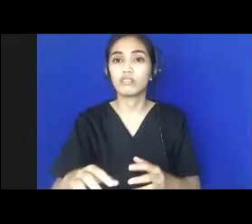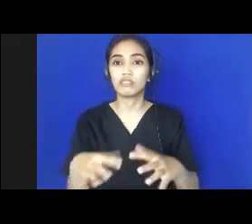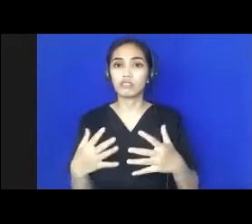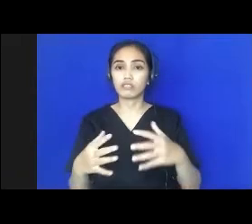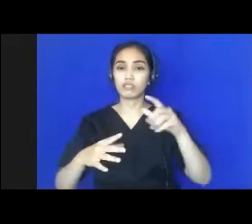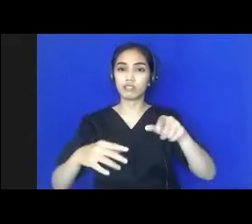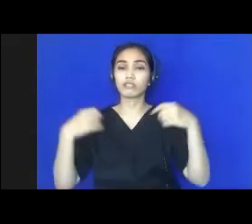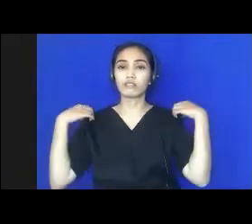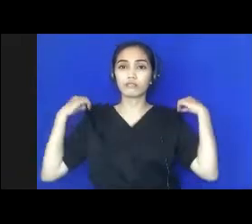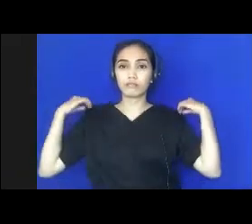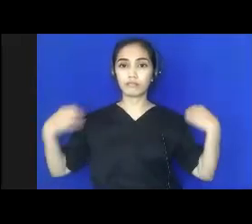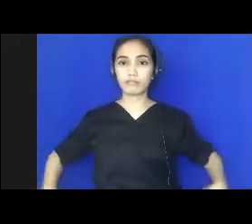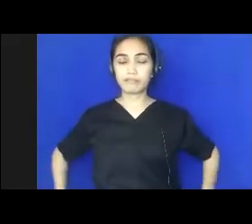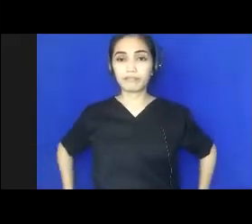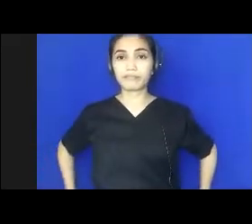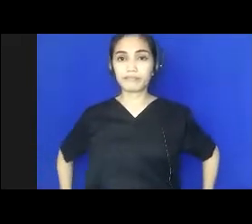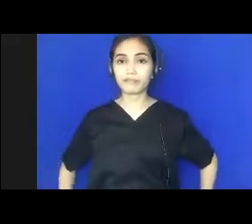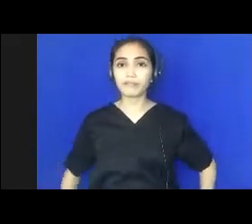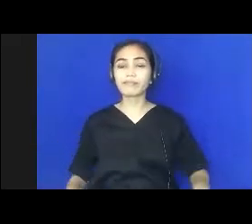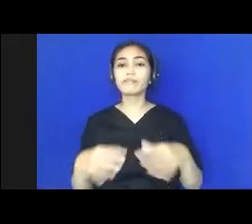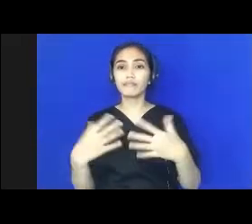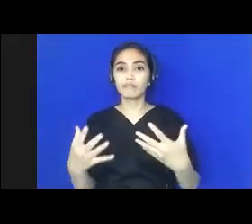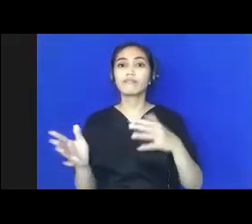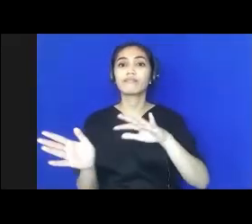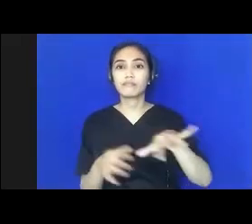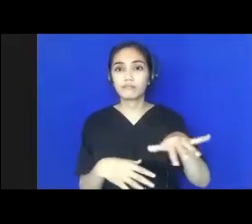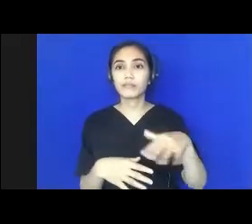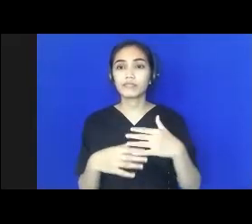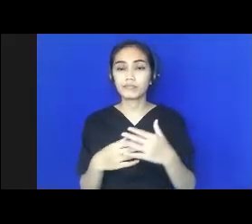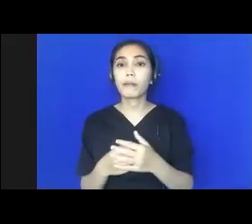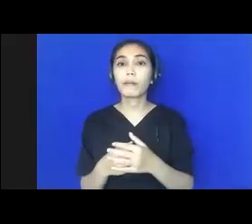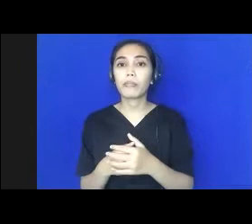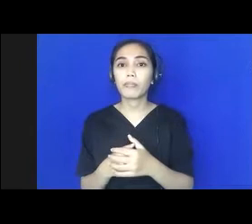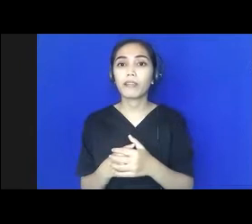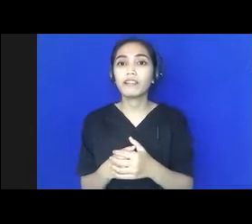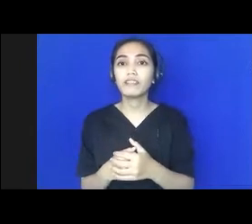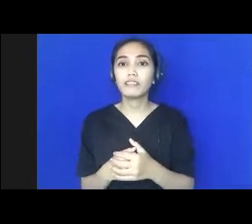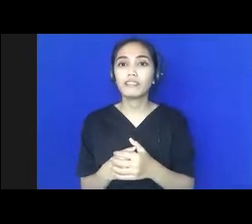Next slide. Yeah, so we've done that one, and the next one, please.